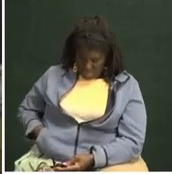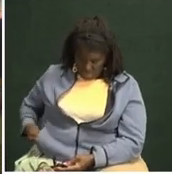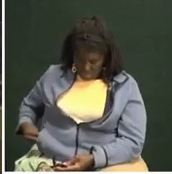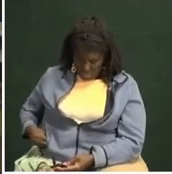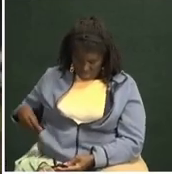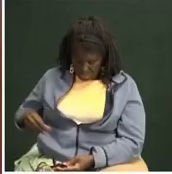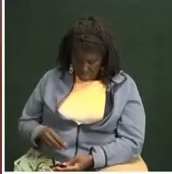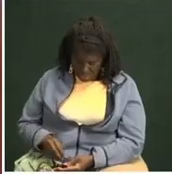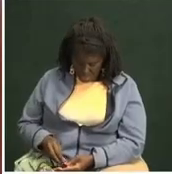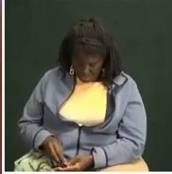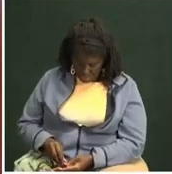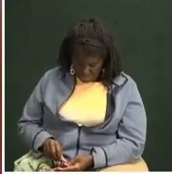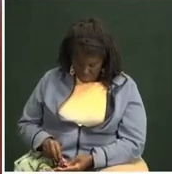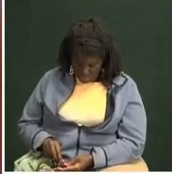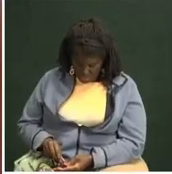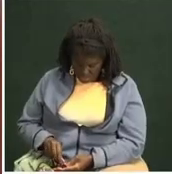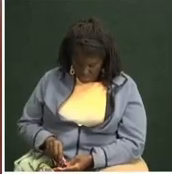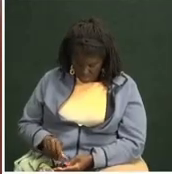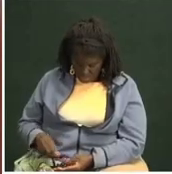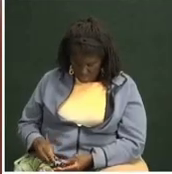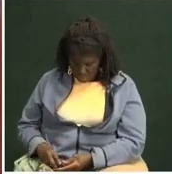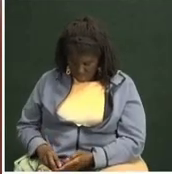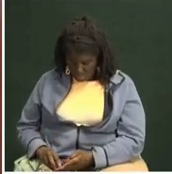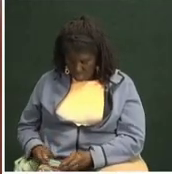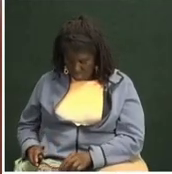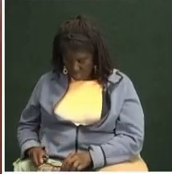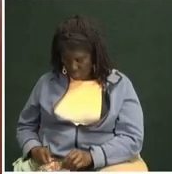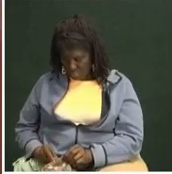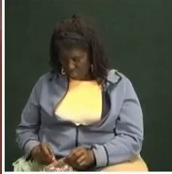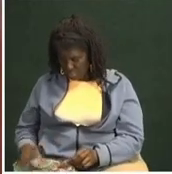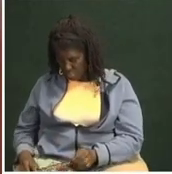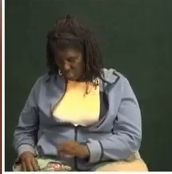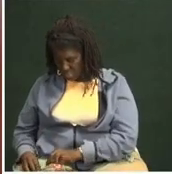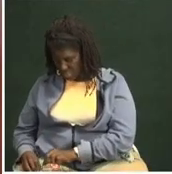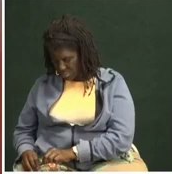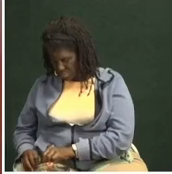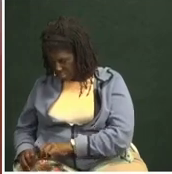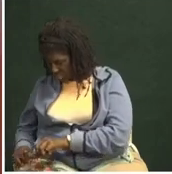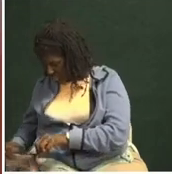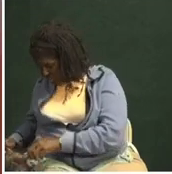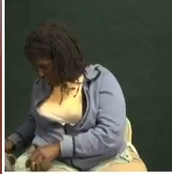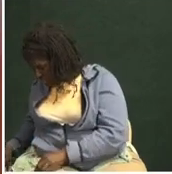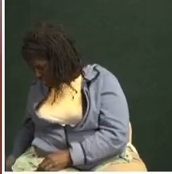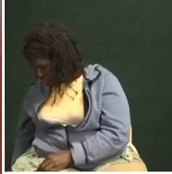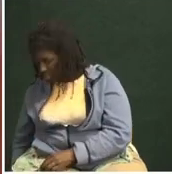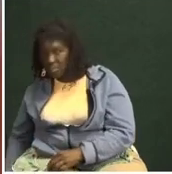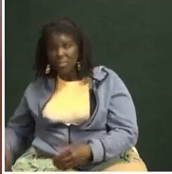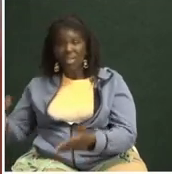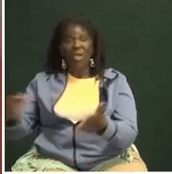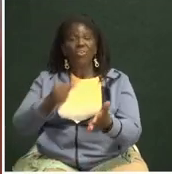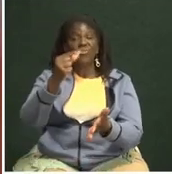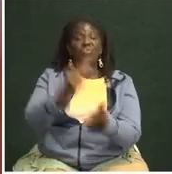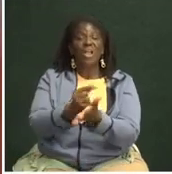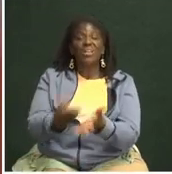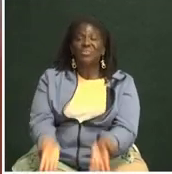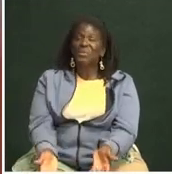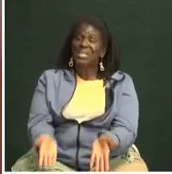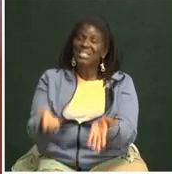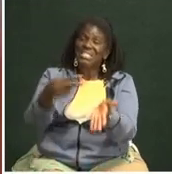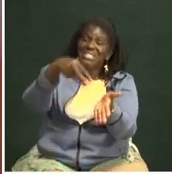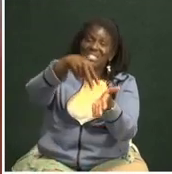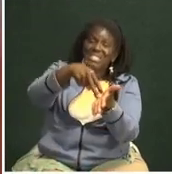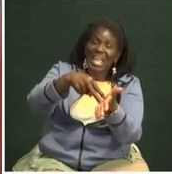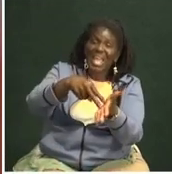Graduates, please stay standing. Friends, family, relatives, neighbors of the